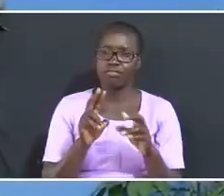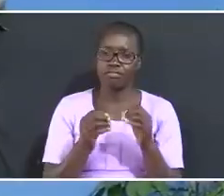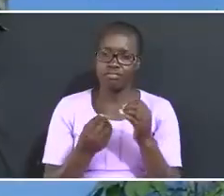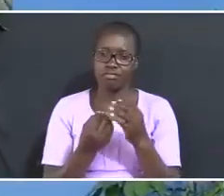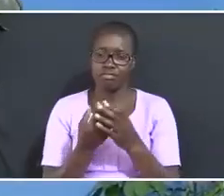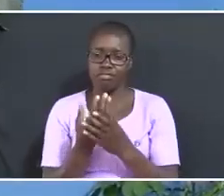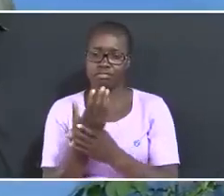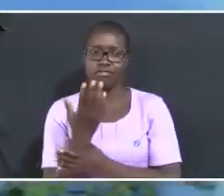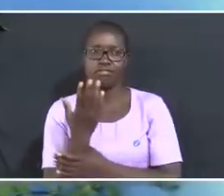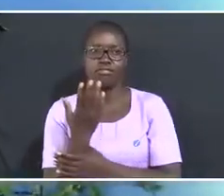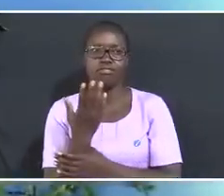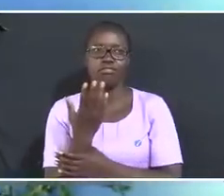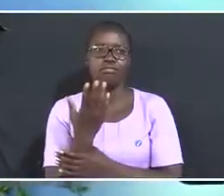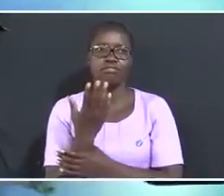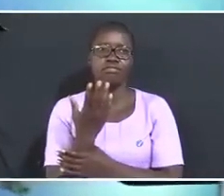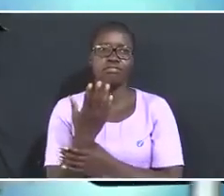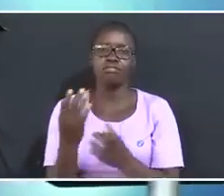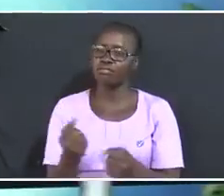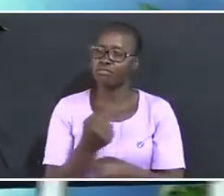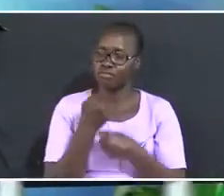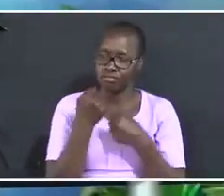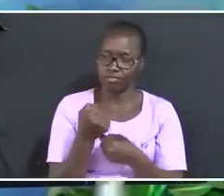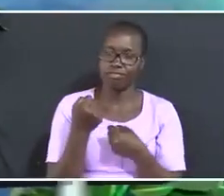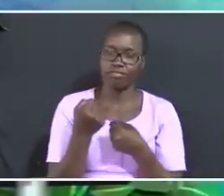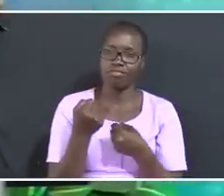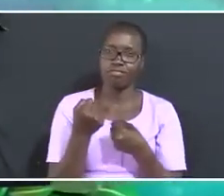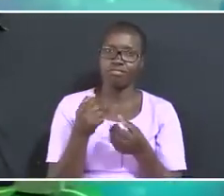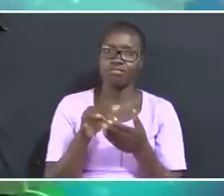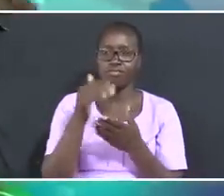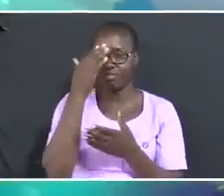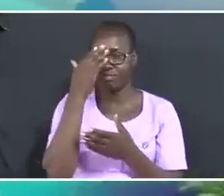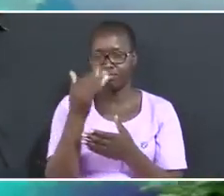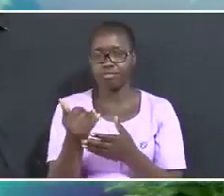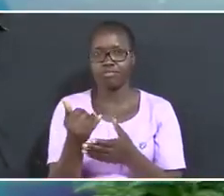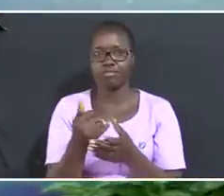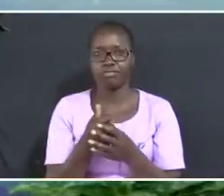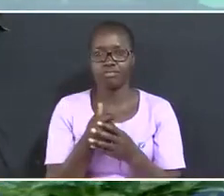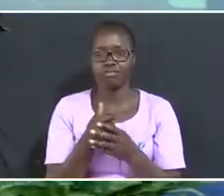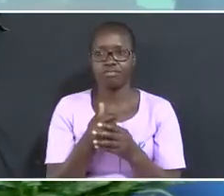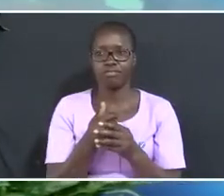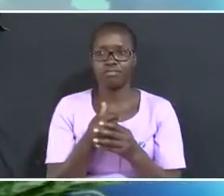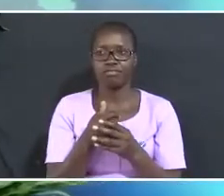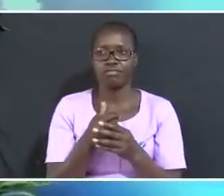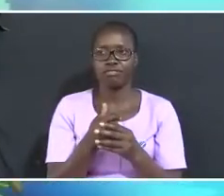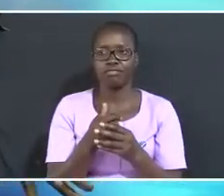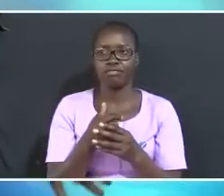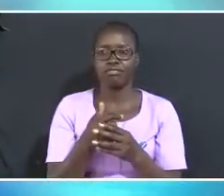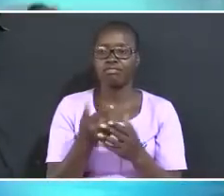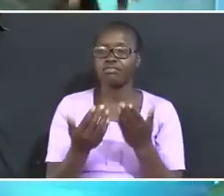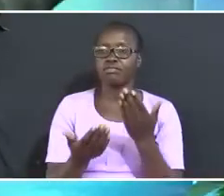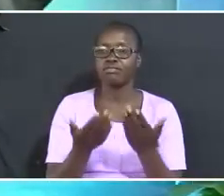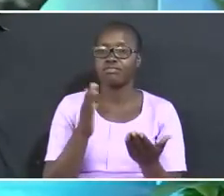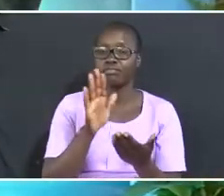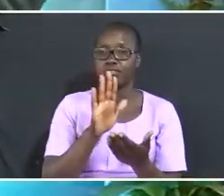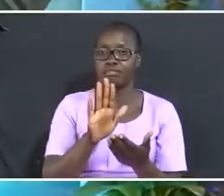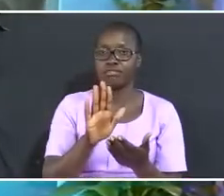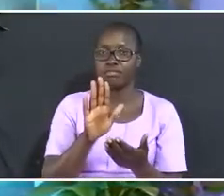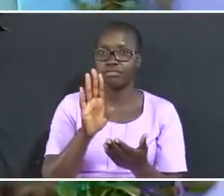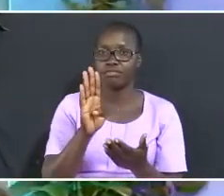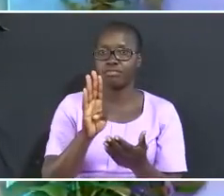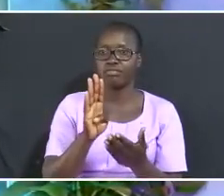to grow, to strengthen. That's why verses like that say, may you